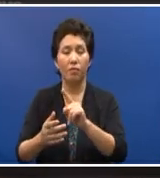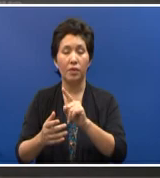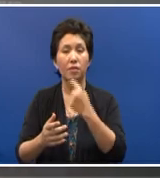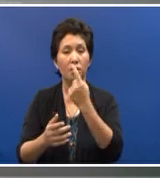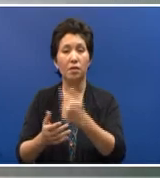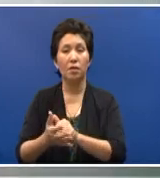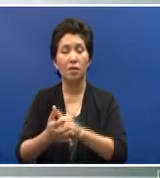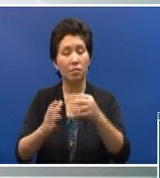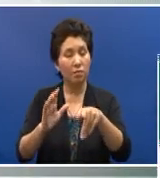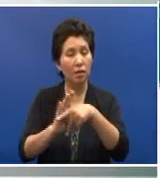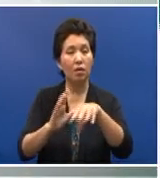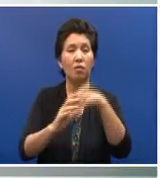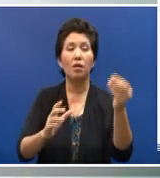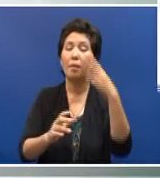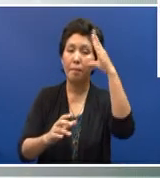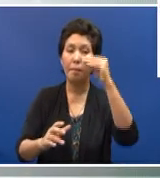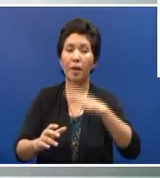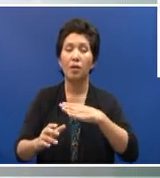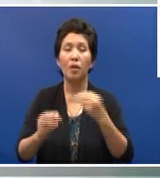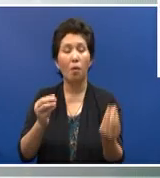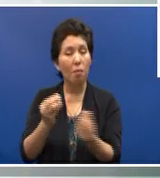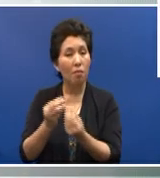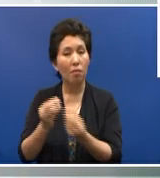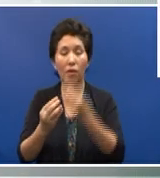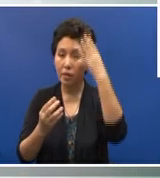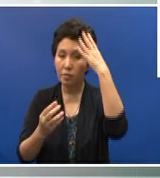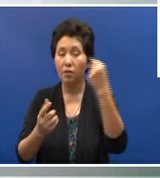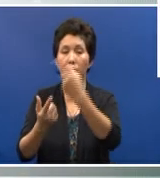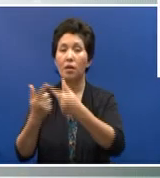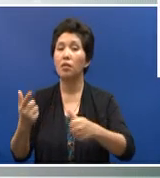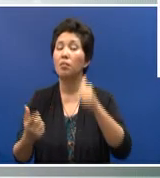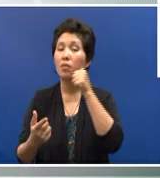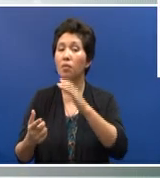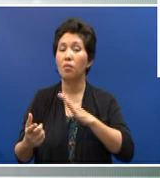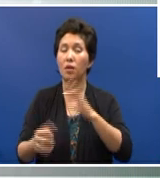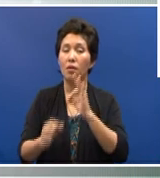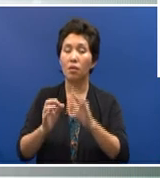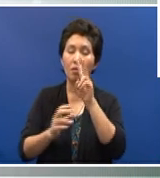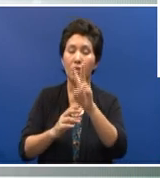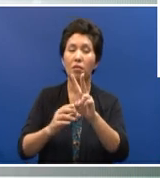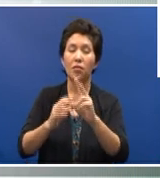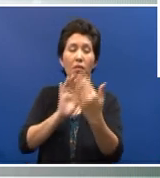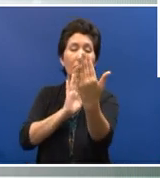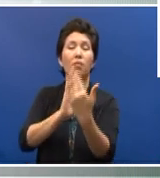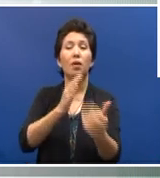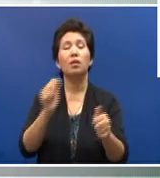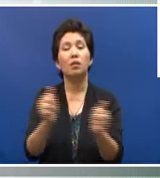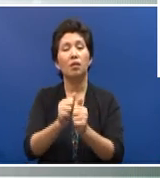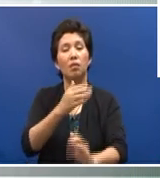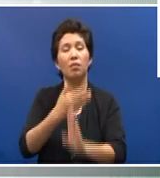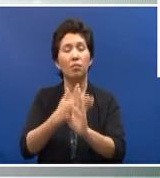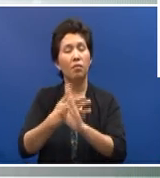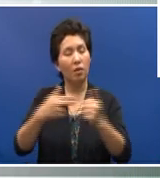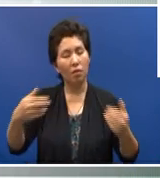of production, okay, men are more expendable than women. If women are put in danger and as a result are killed in